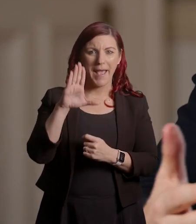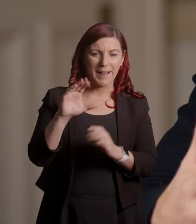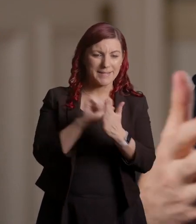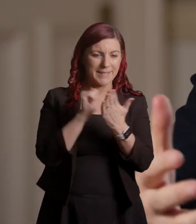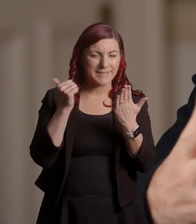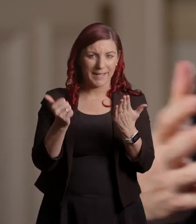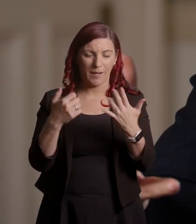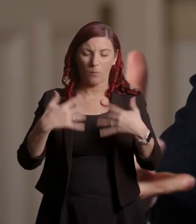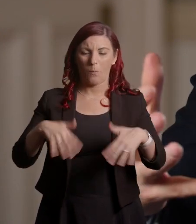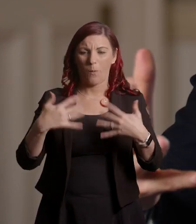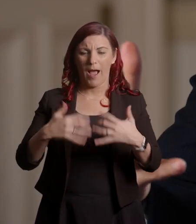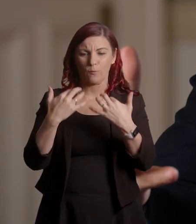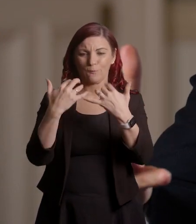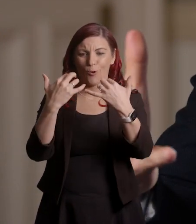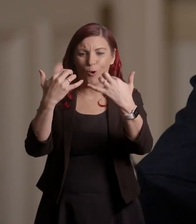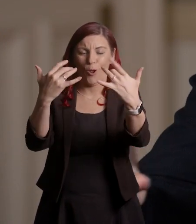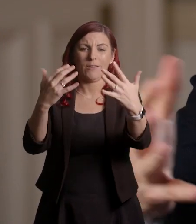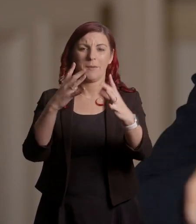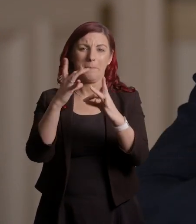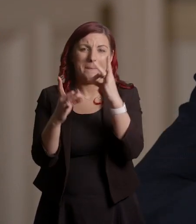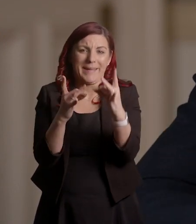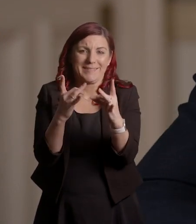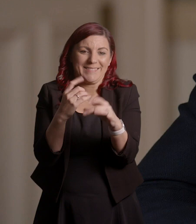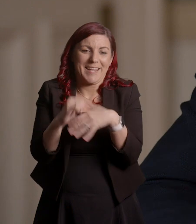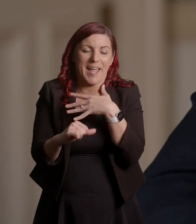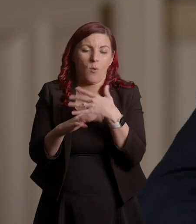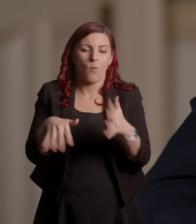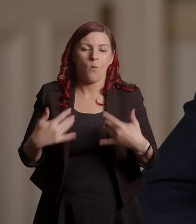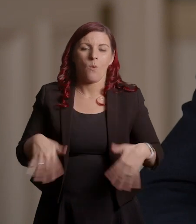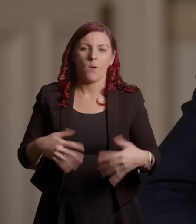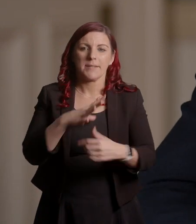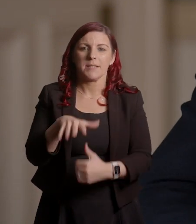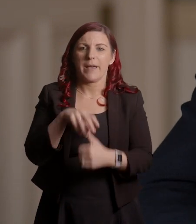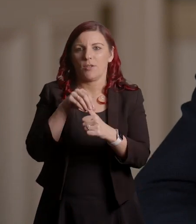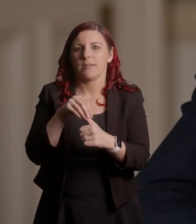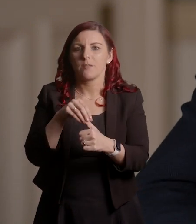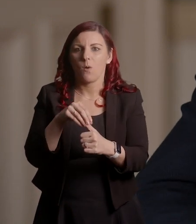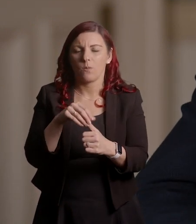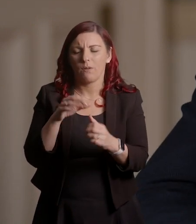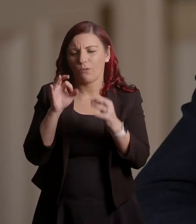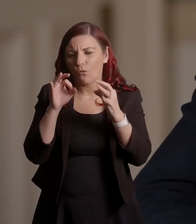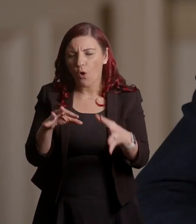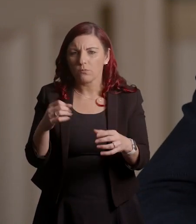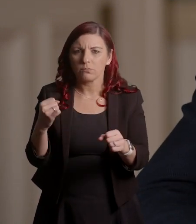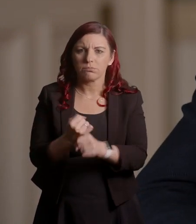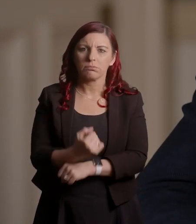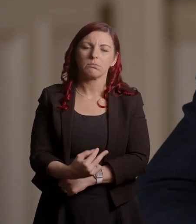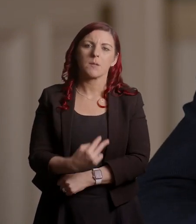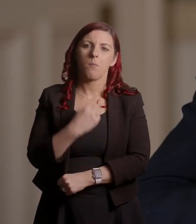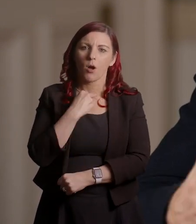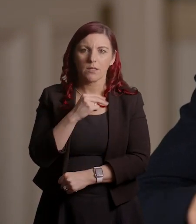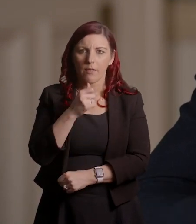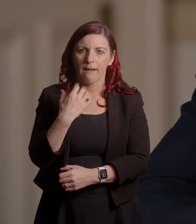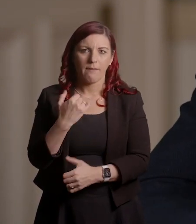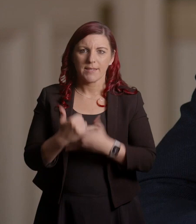16 is amazing, the fans, like it makes the occasion really, really special, and it was so disappointing not to